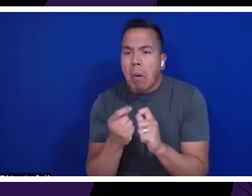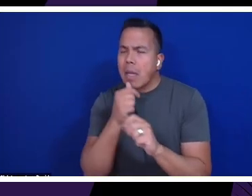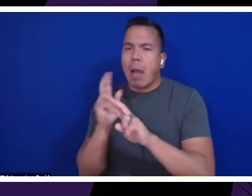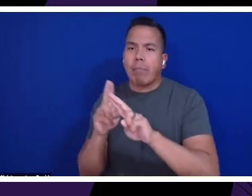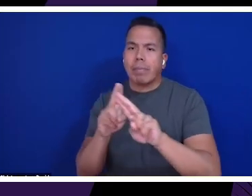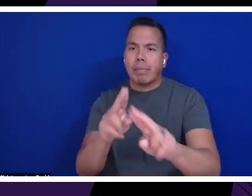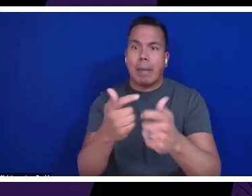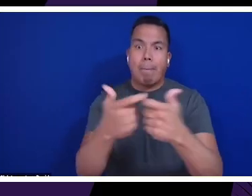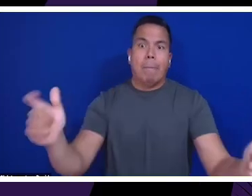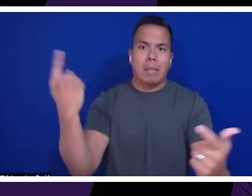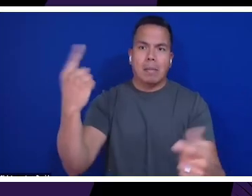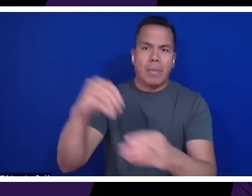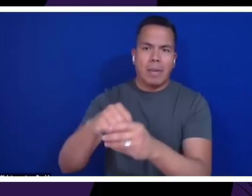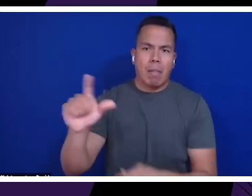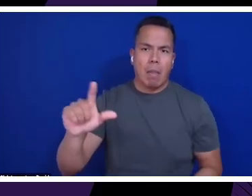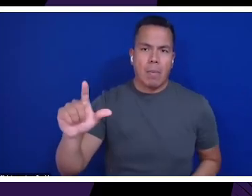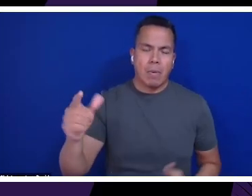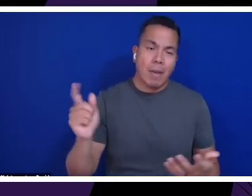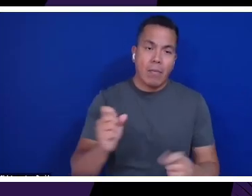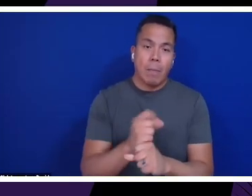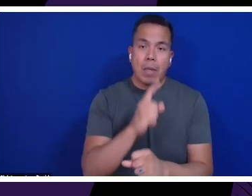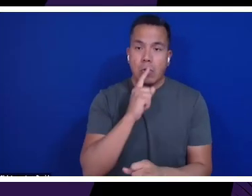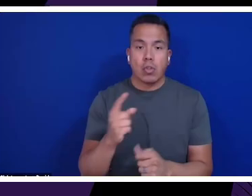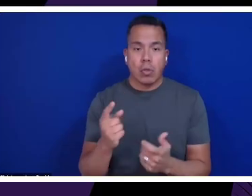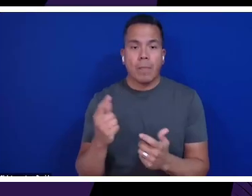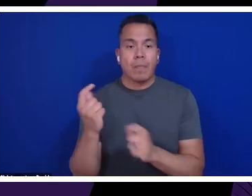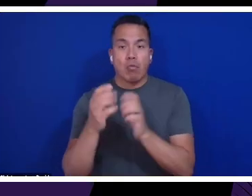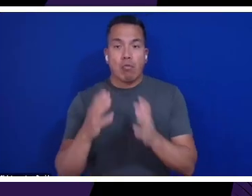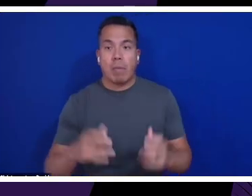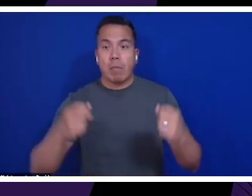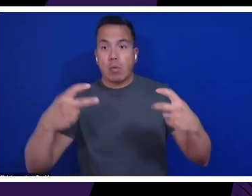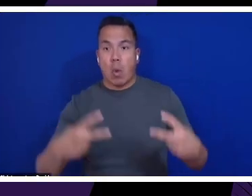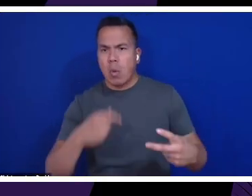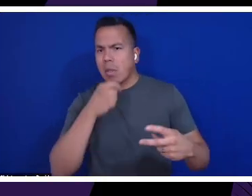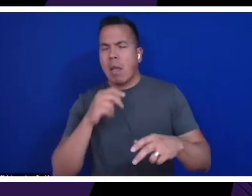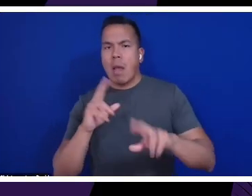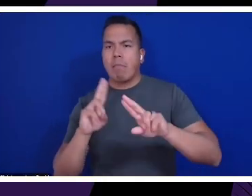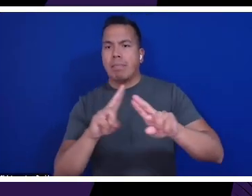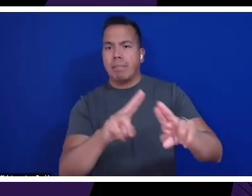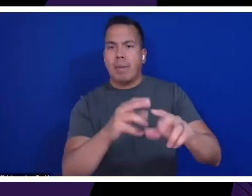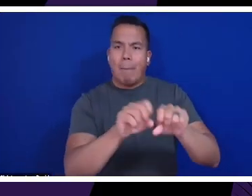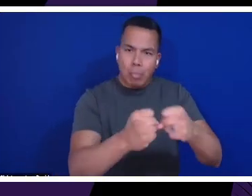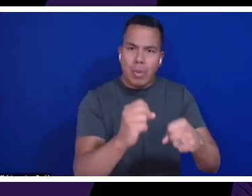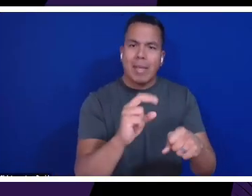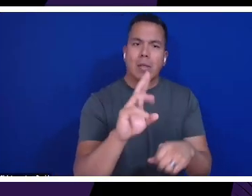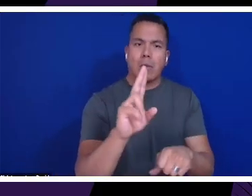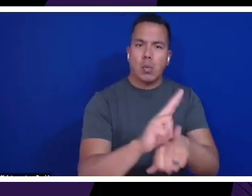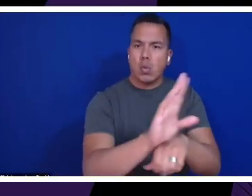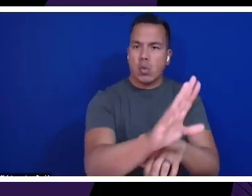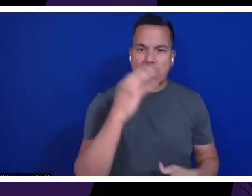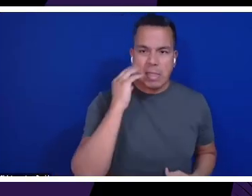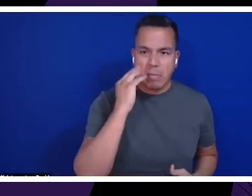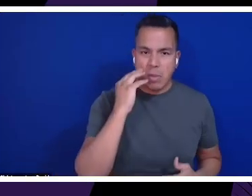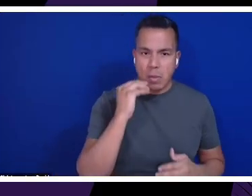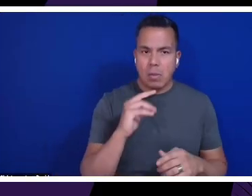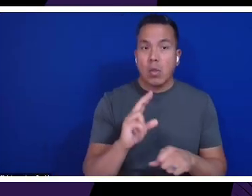library? We want to ensure that contributors' code changes doesn't break users' experience using processing. Now, let's think from the